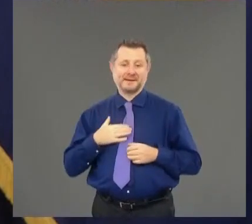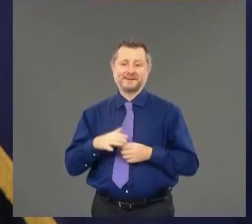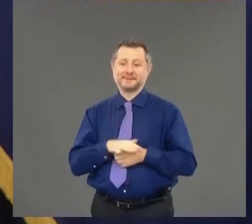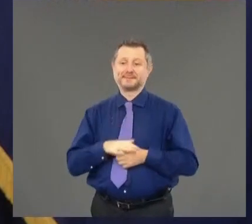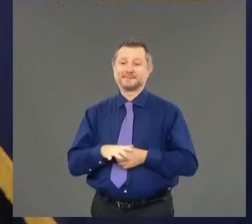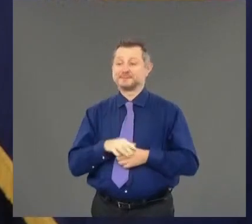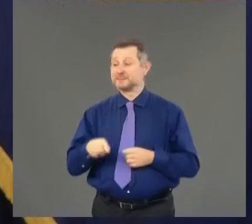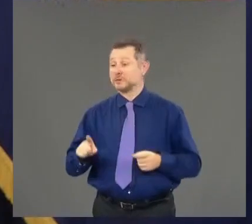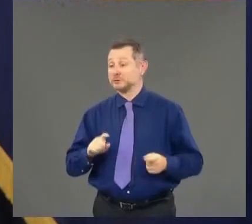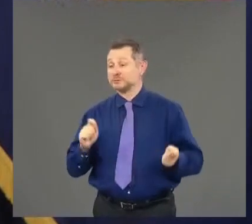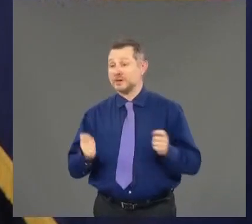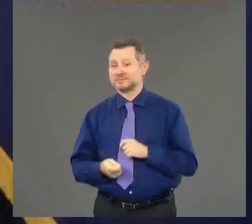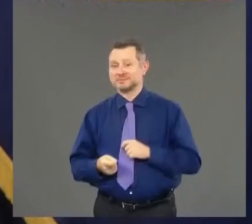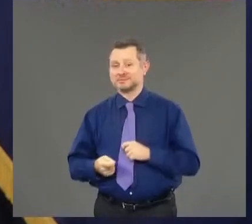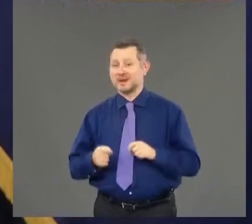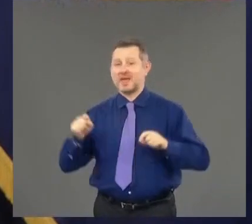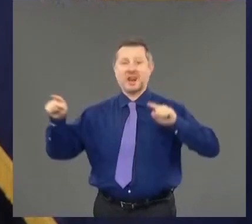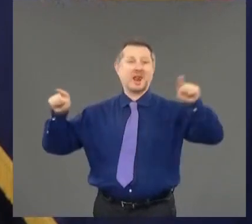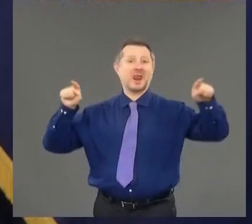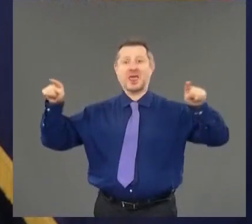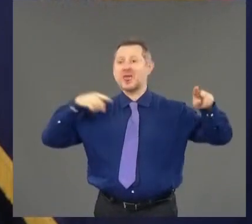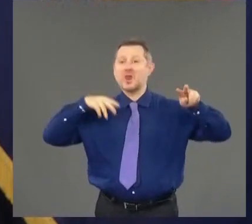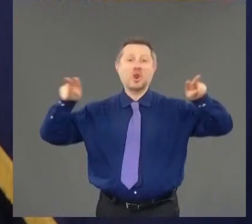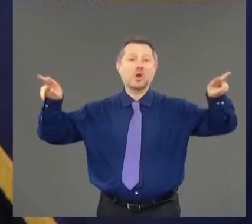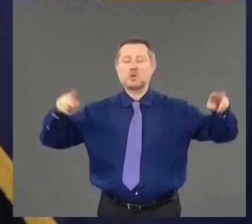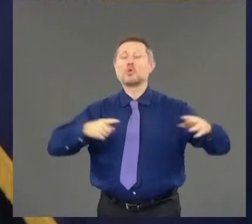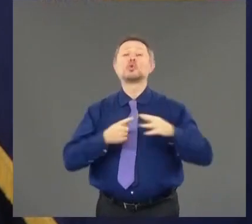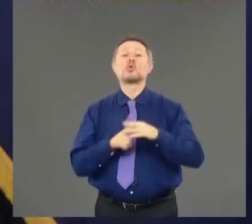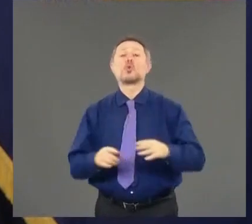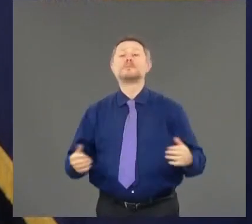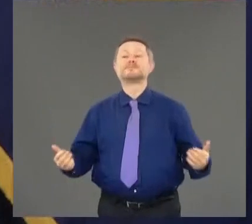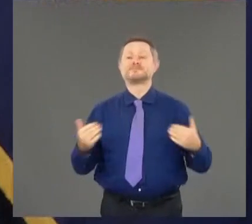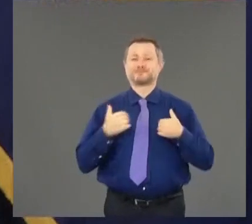starts? Change starts with the person in the mirror.